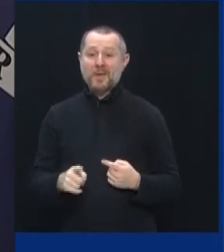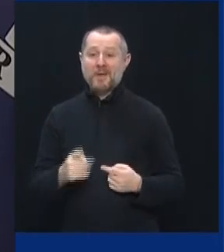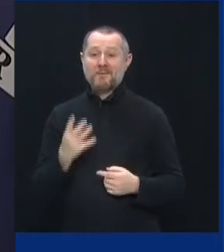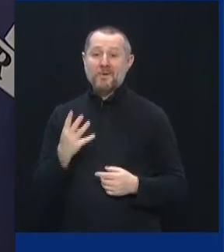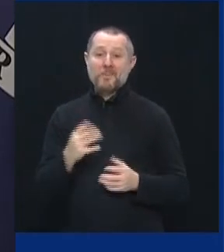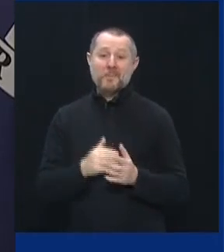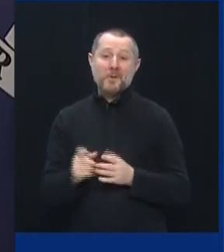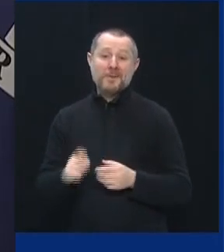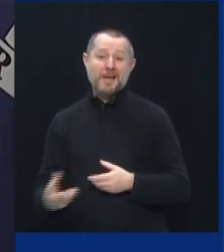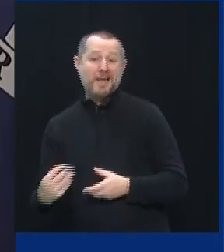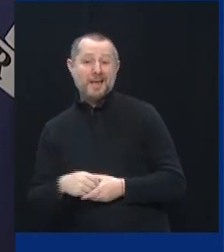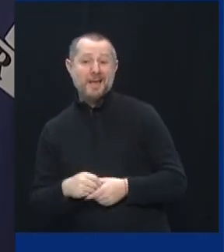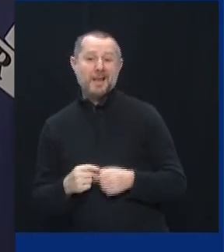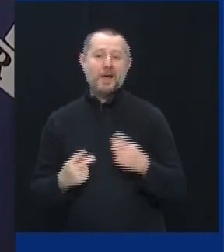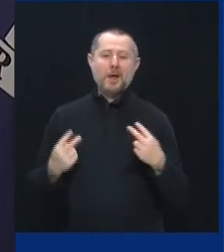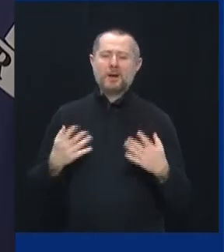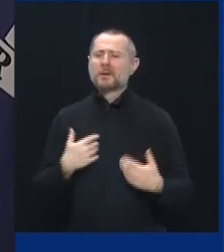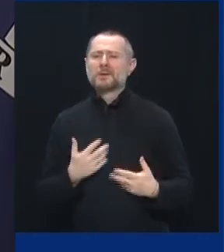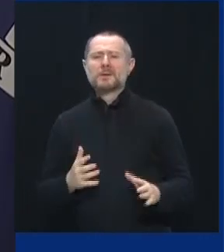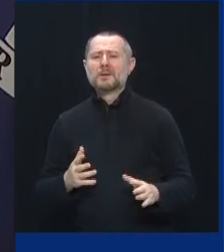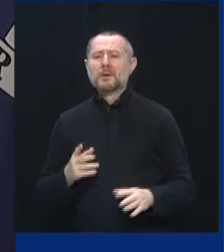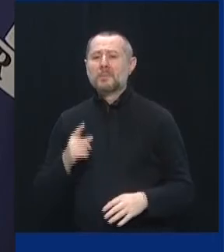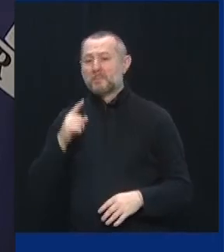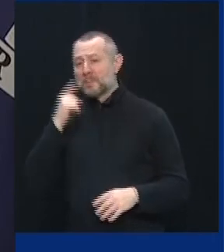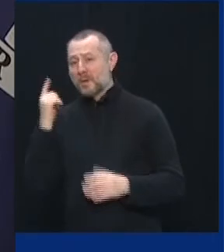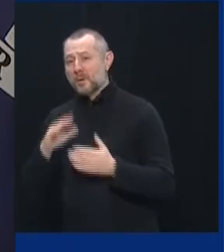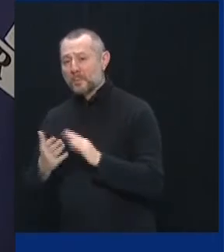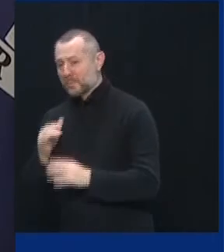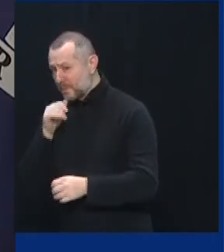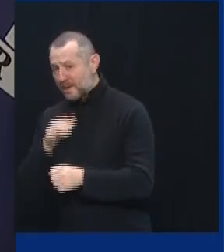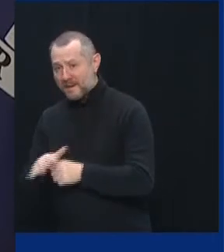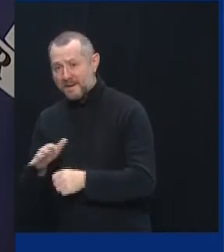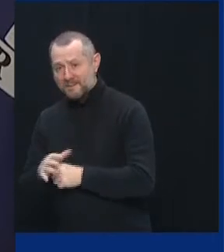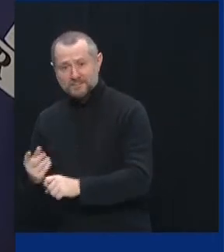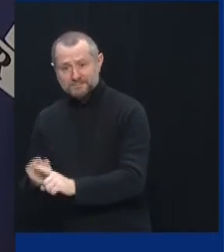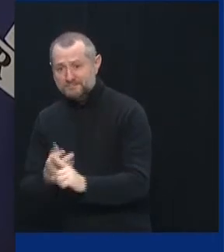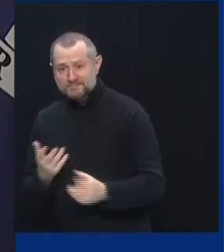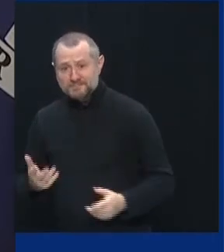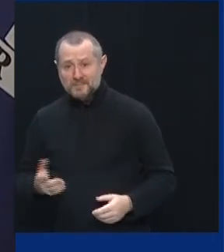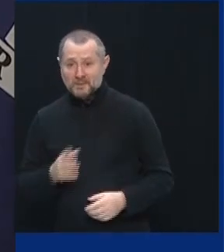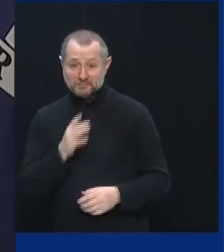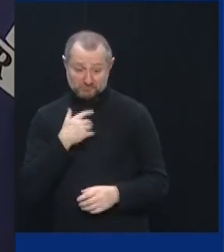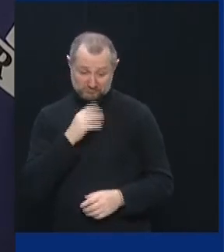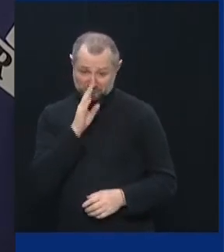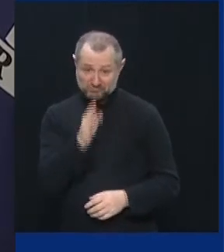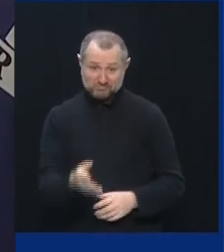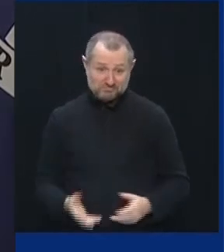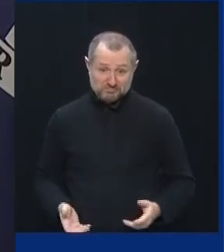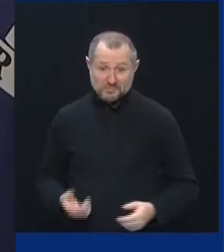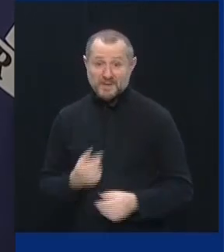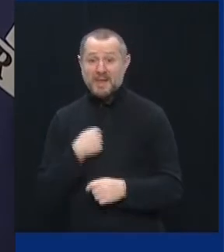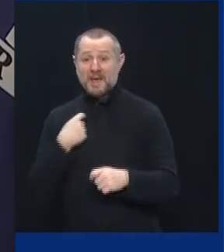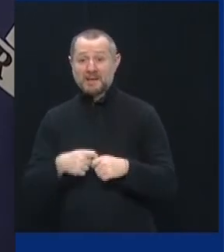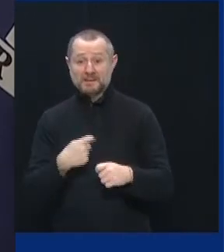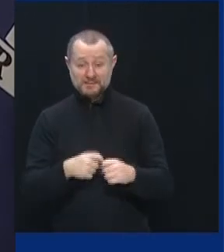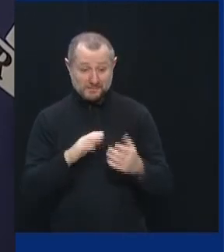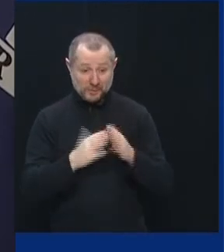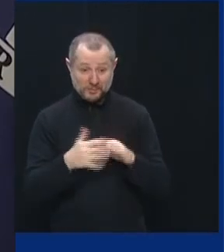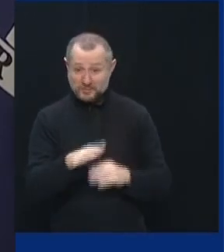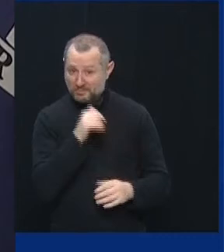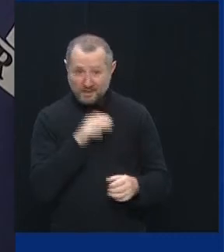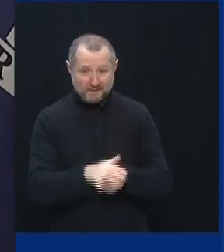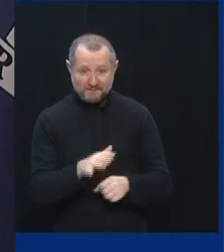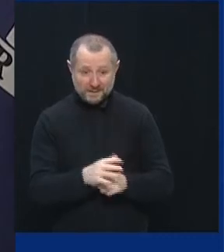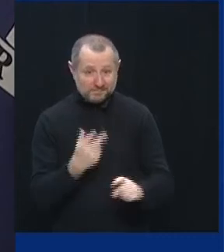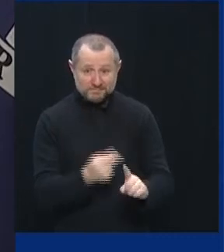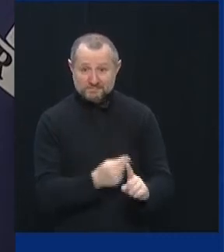The black community doesn't have enough. It doesn't. Latino community doesn't have enough. It doesn't. Disabled community doesn't have